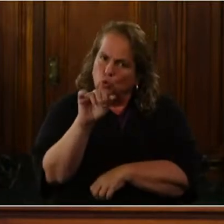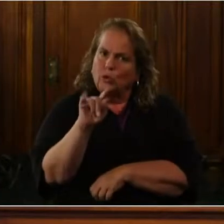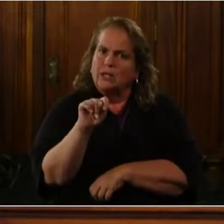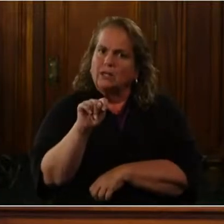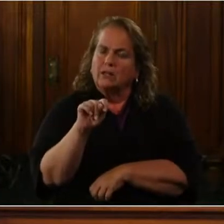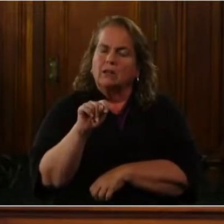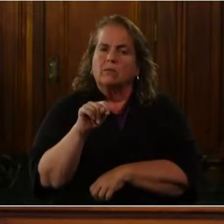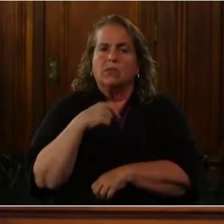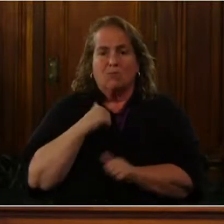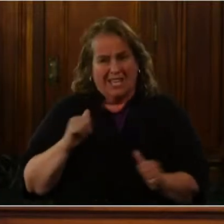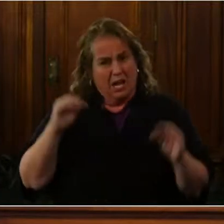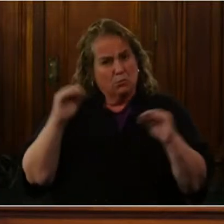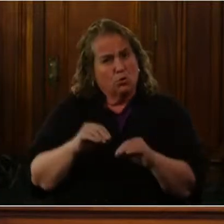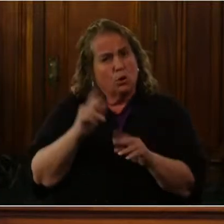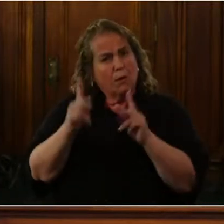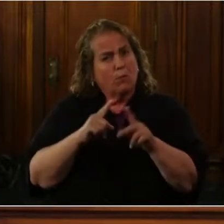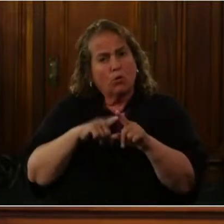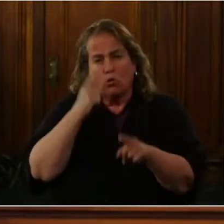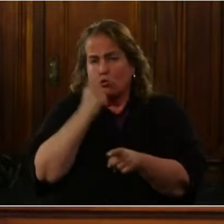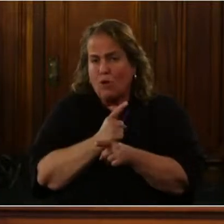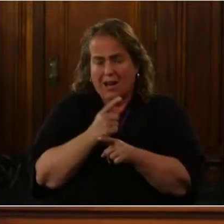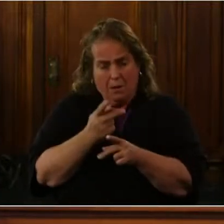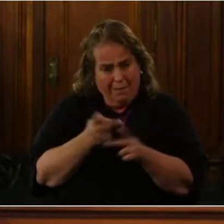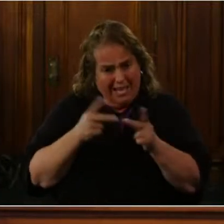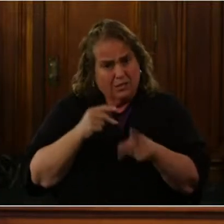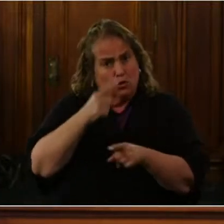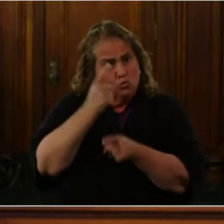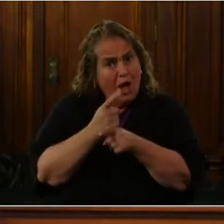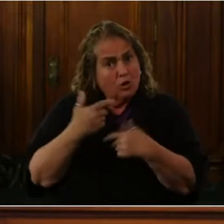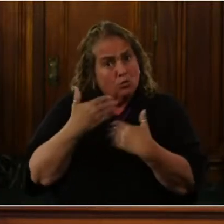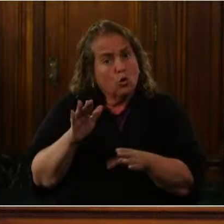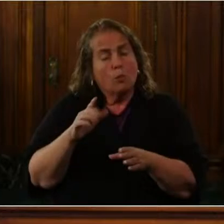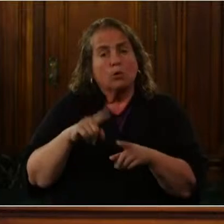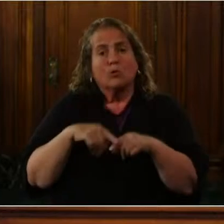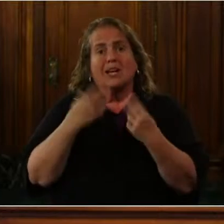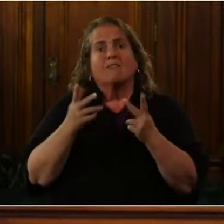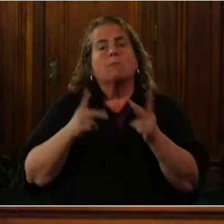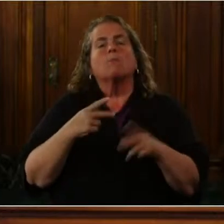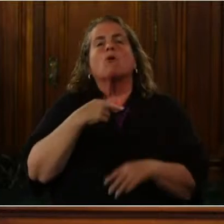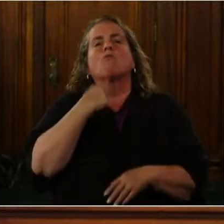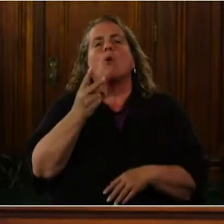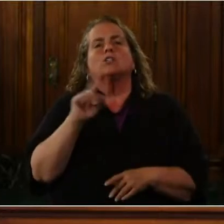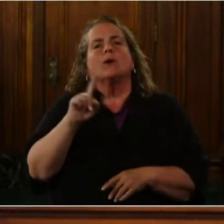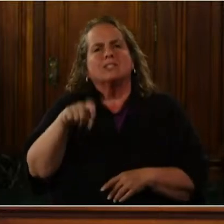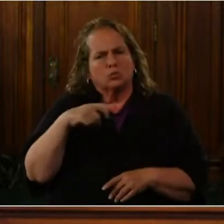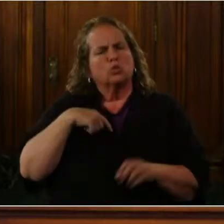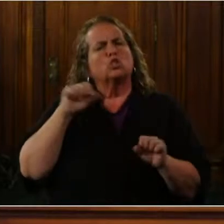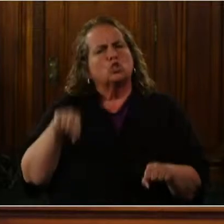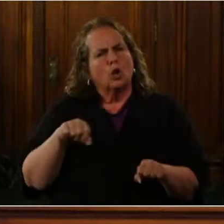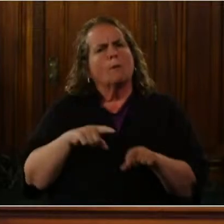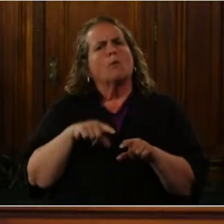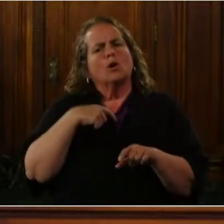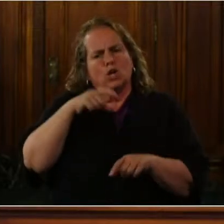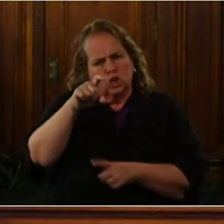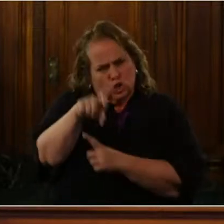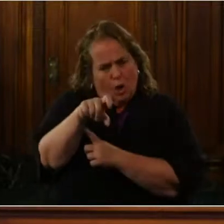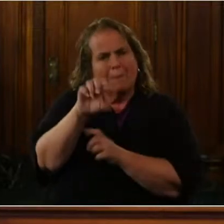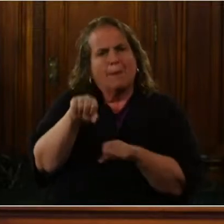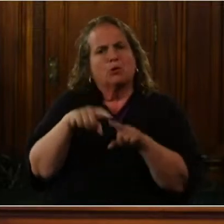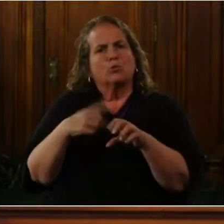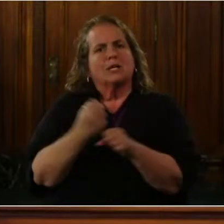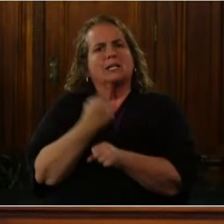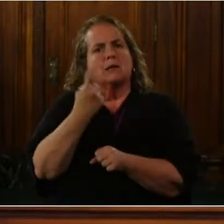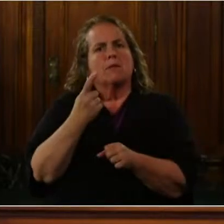and those that can give true voice to where it's needed, we ought to get something done. We ought to get something done in the short term. And I know that